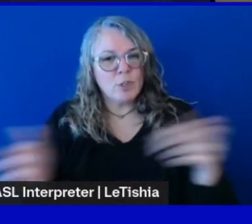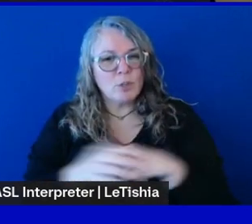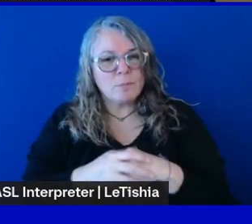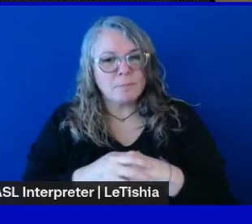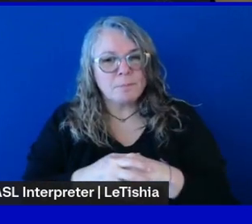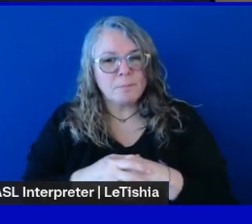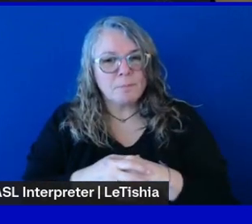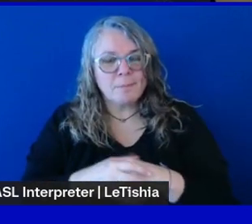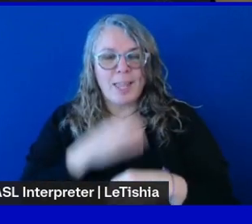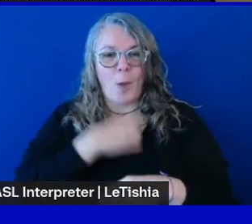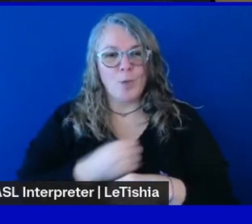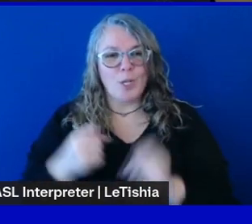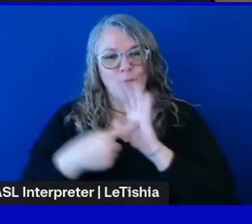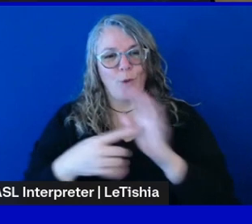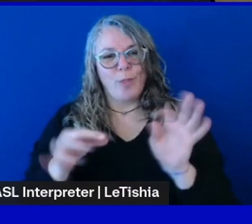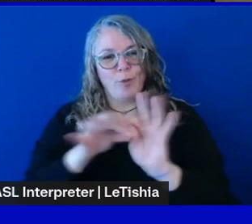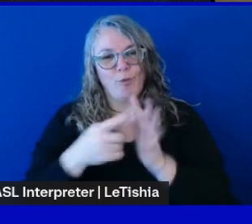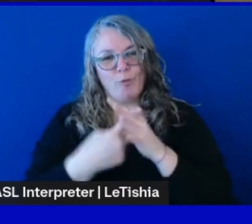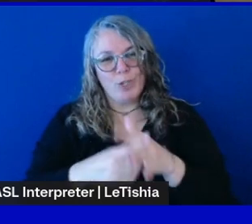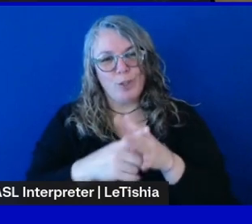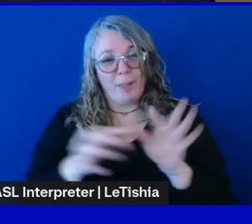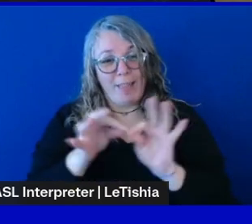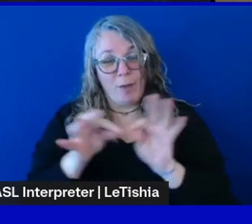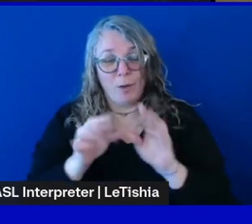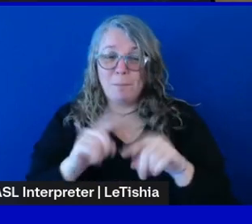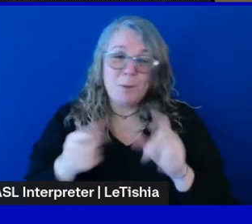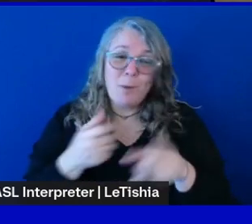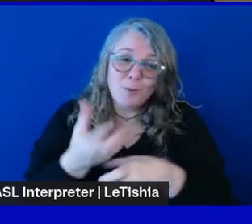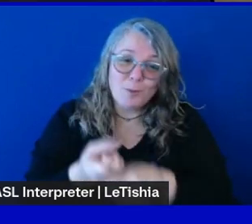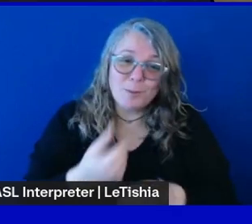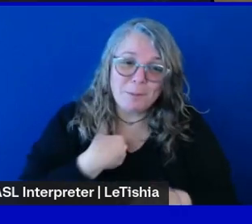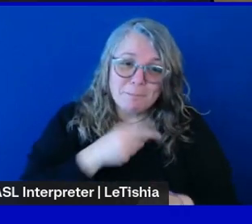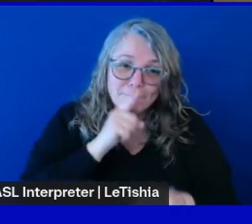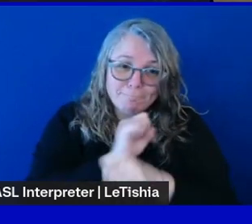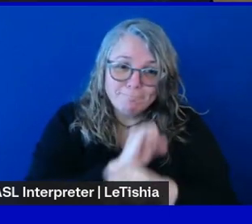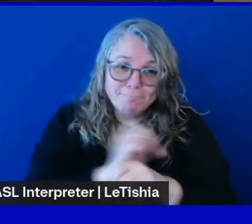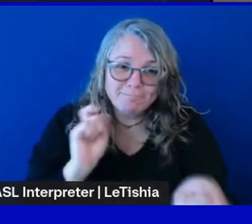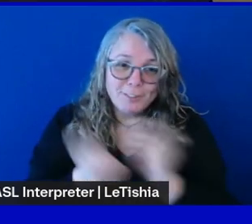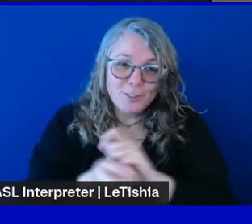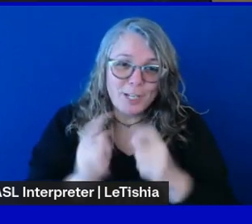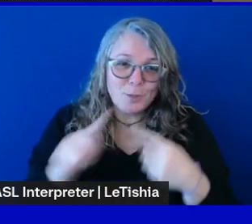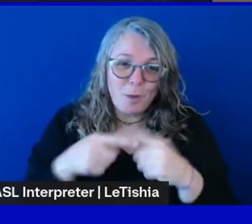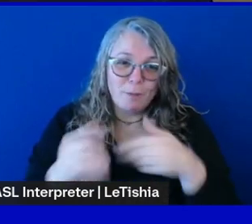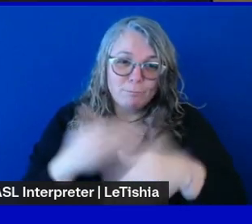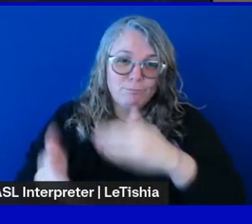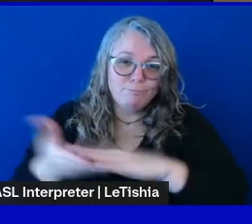wish I would show you the original value, but you have to trust me, but that actually changed during the executions.